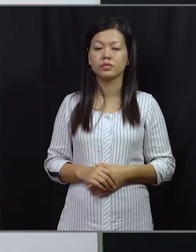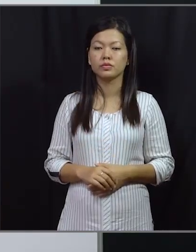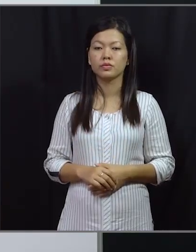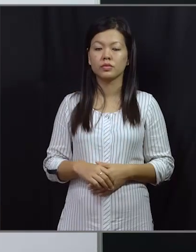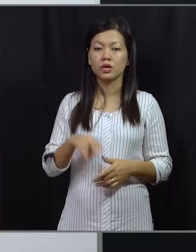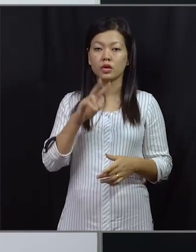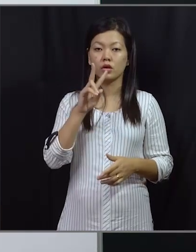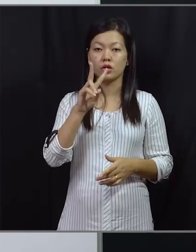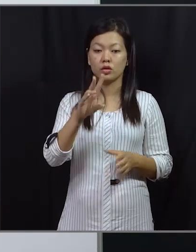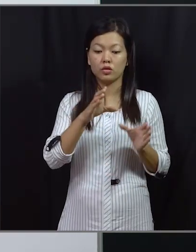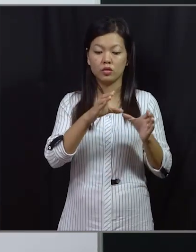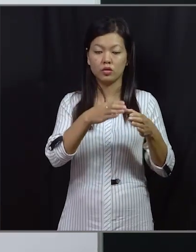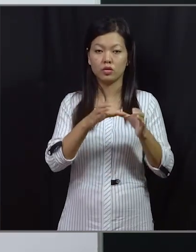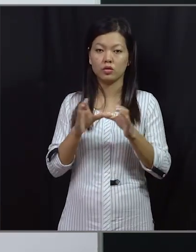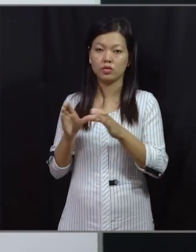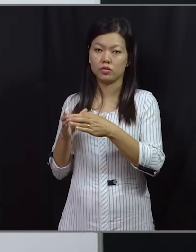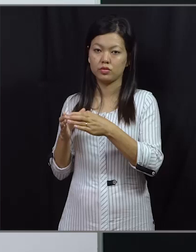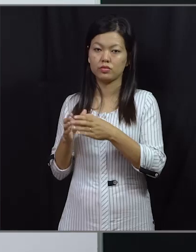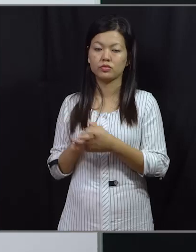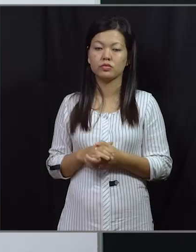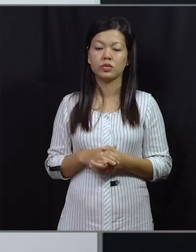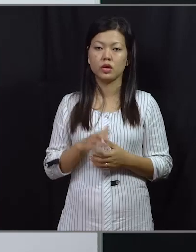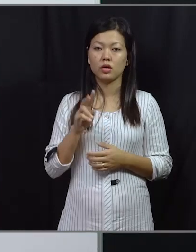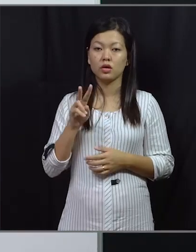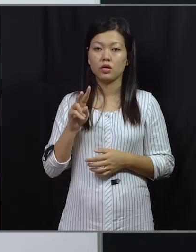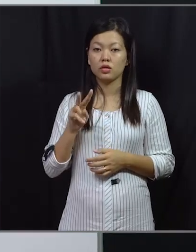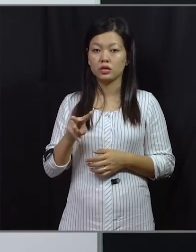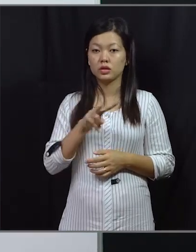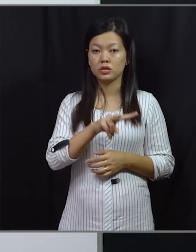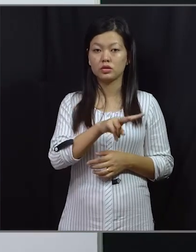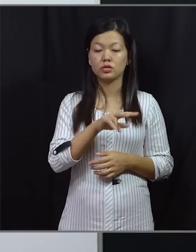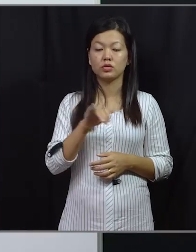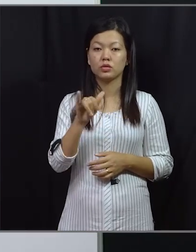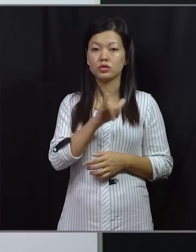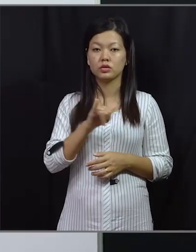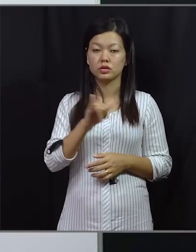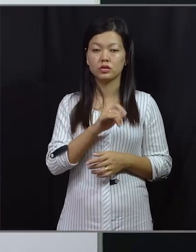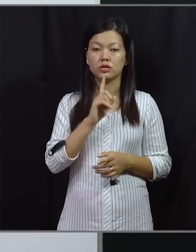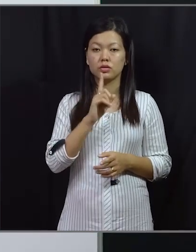Two sets are said to be equivalent sets